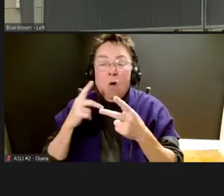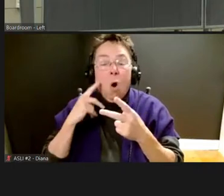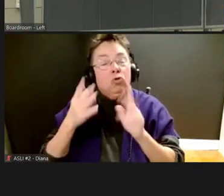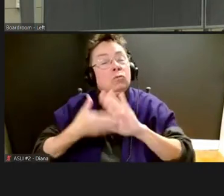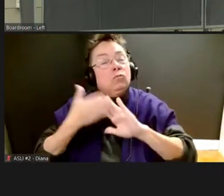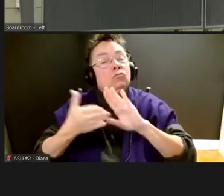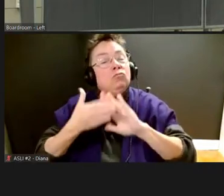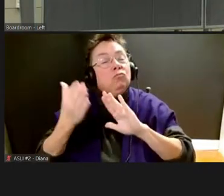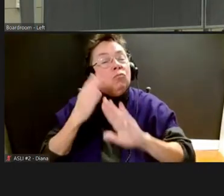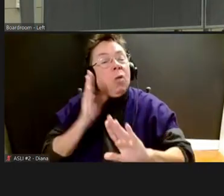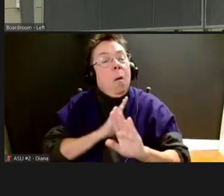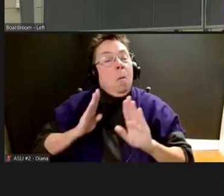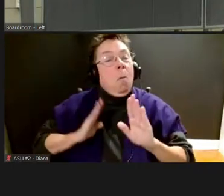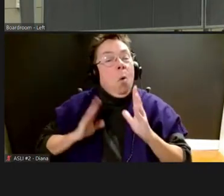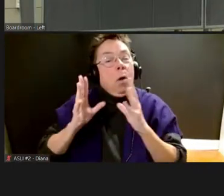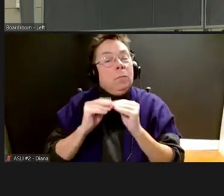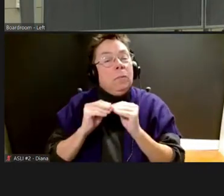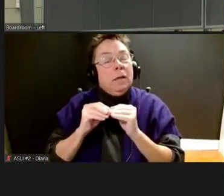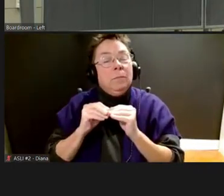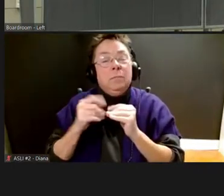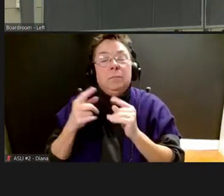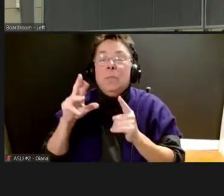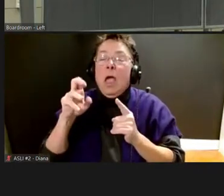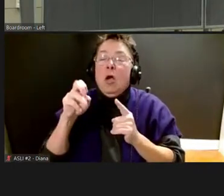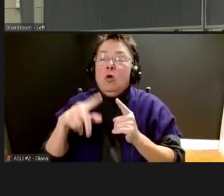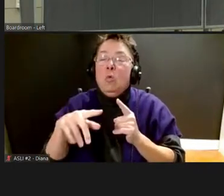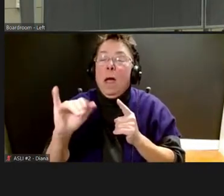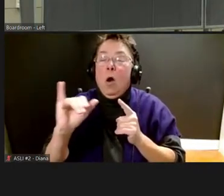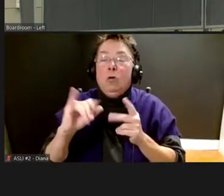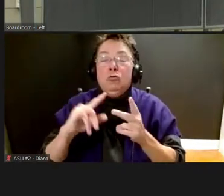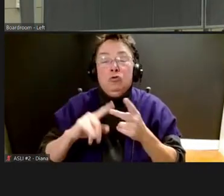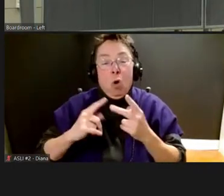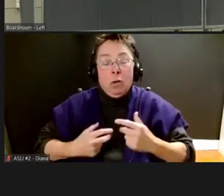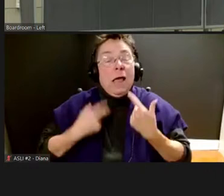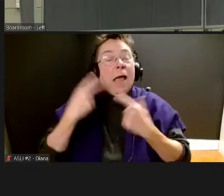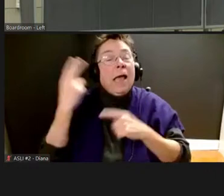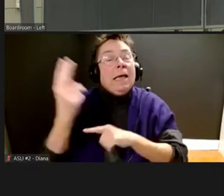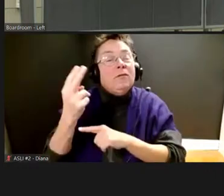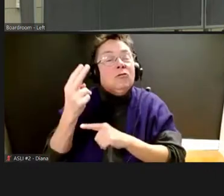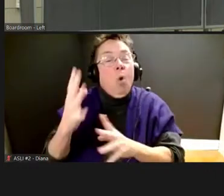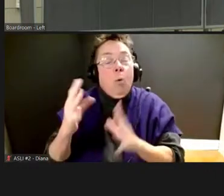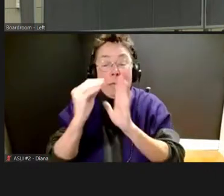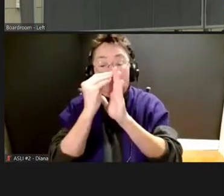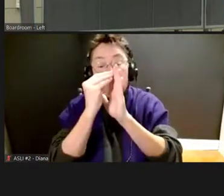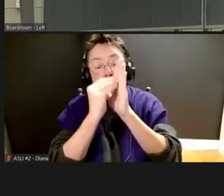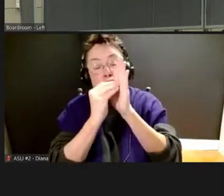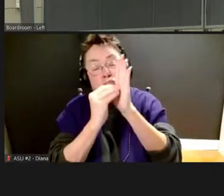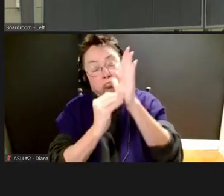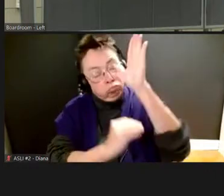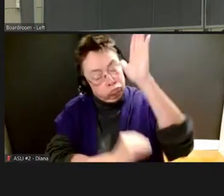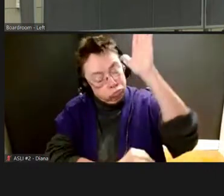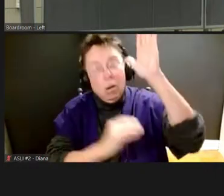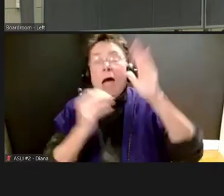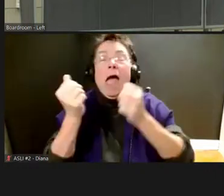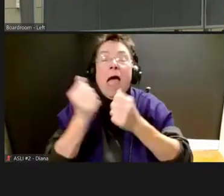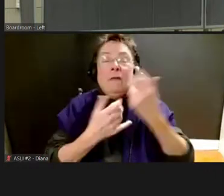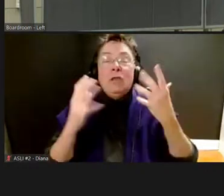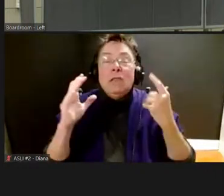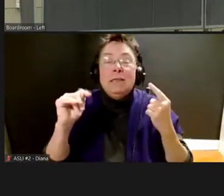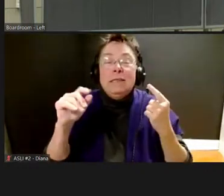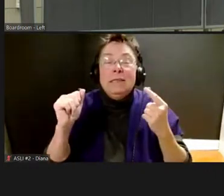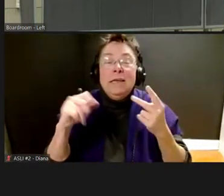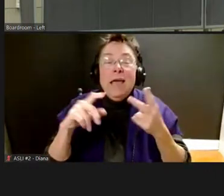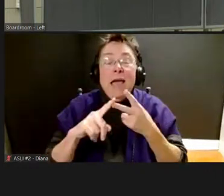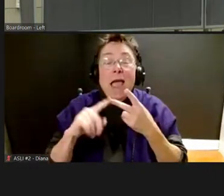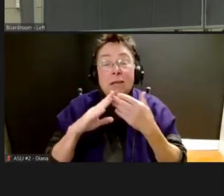meetings. Greg is also our resident historian of all things CTA and City of